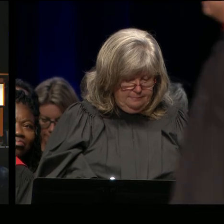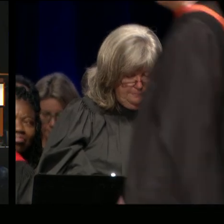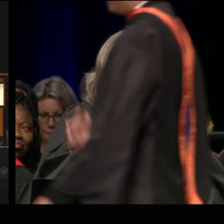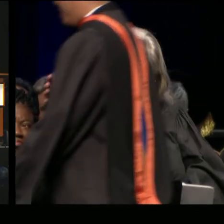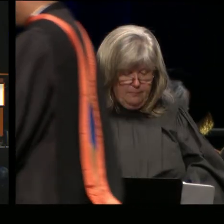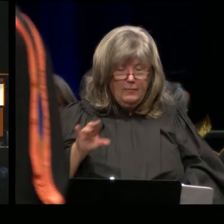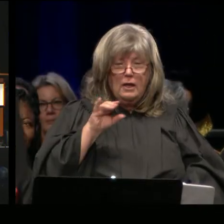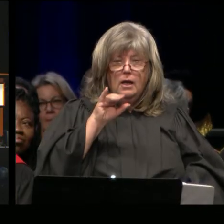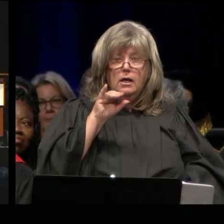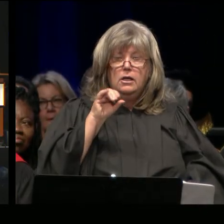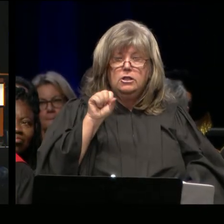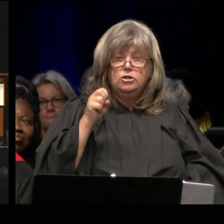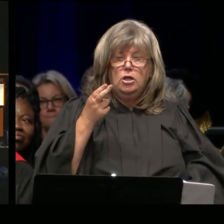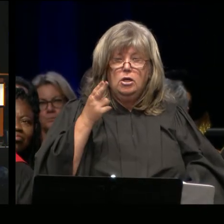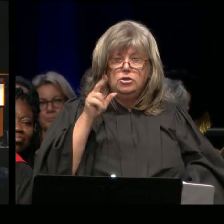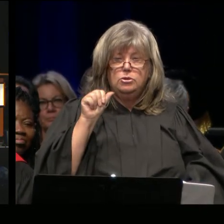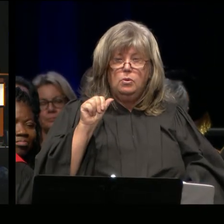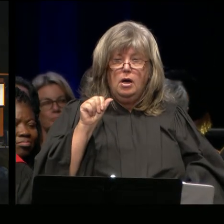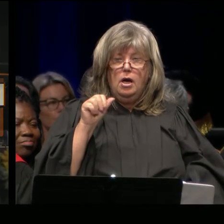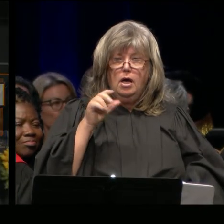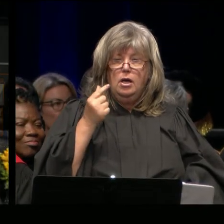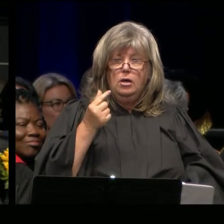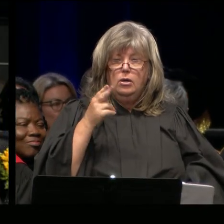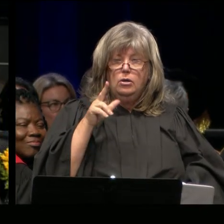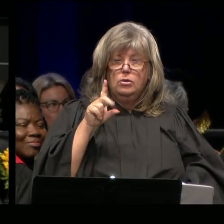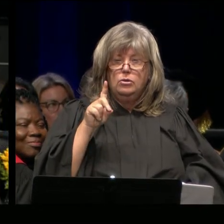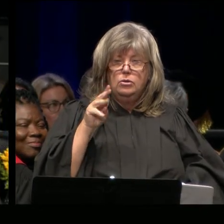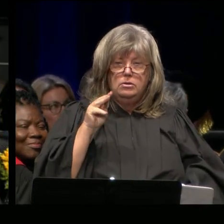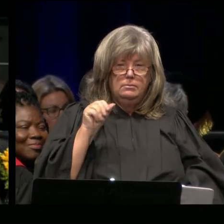Joshua Sadiri Gudmalin.